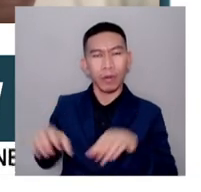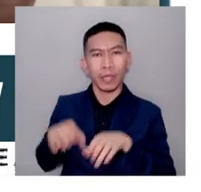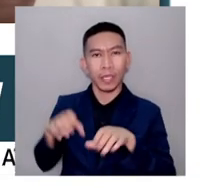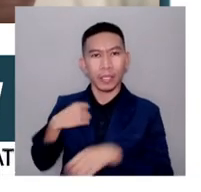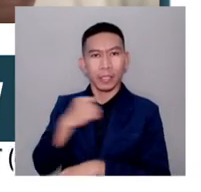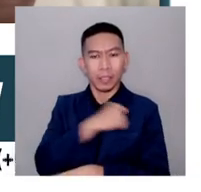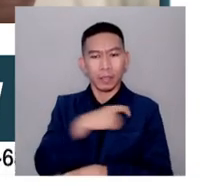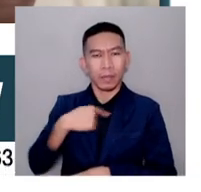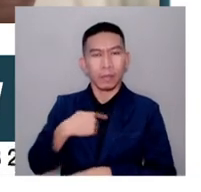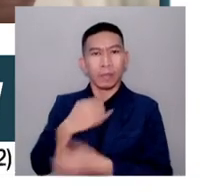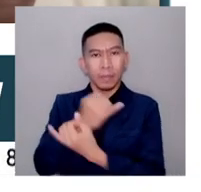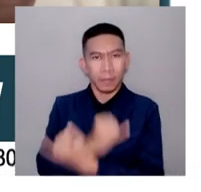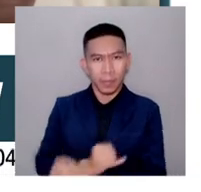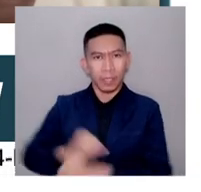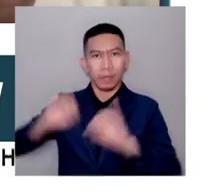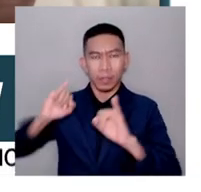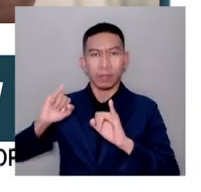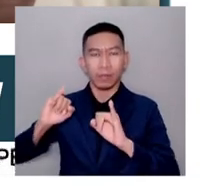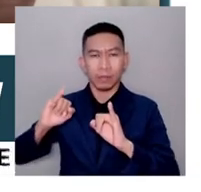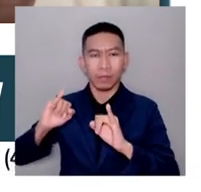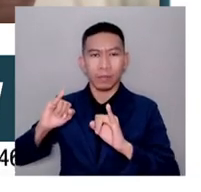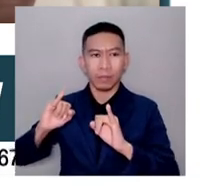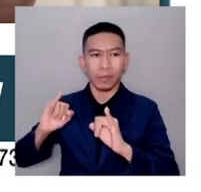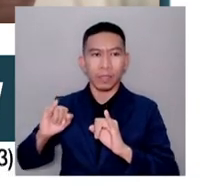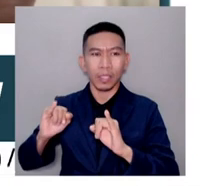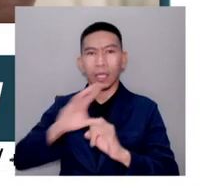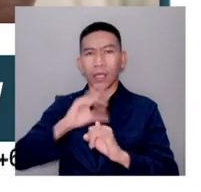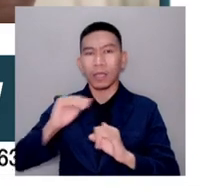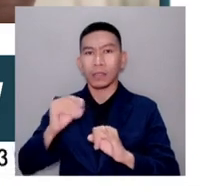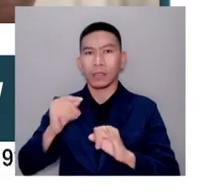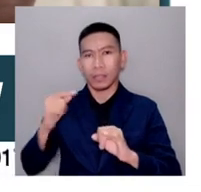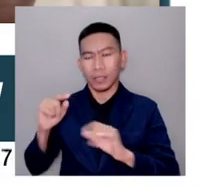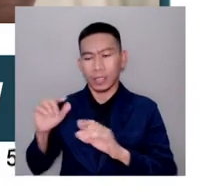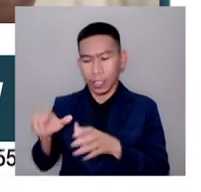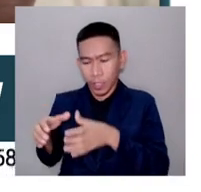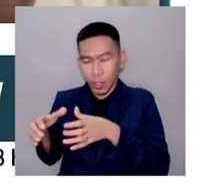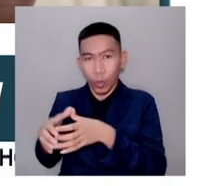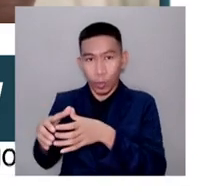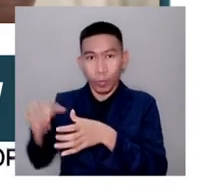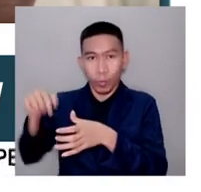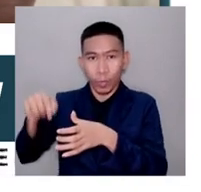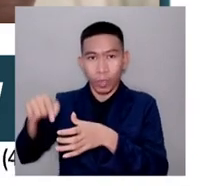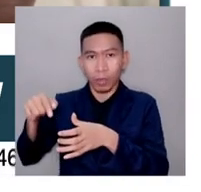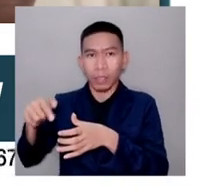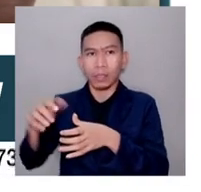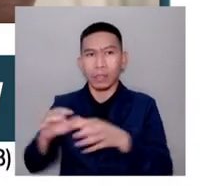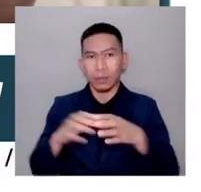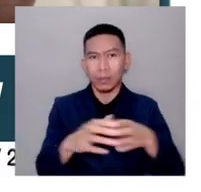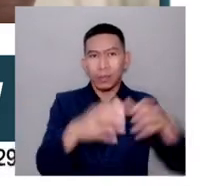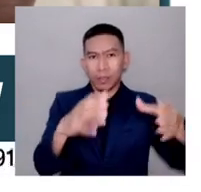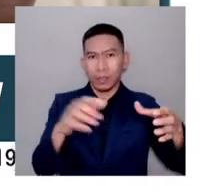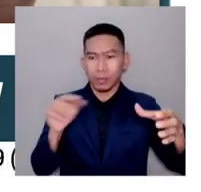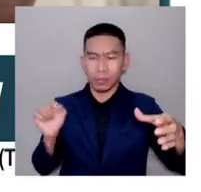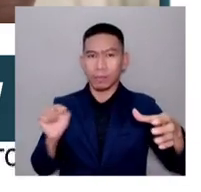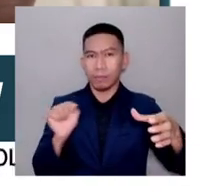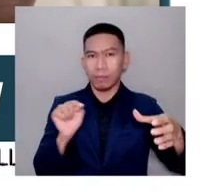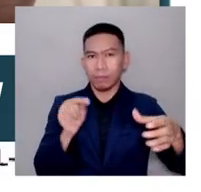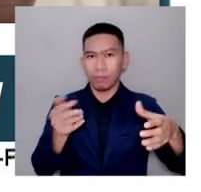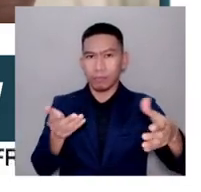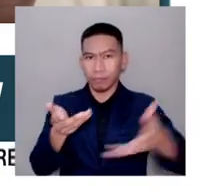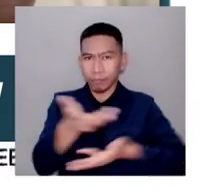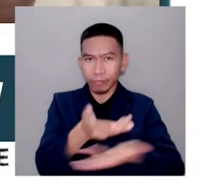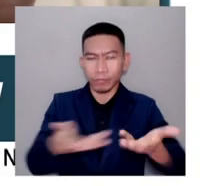independenteng institusyon, and between us colleagues in the minority and majority, basta common advocacy sa bills,